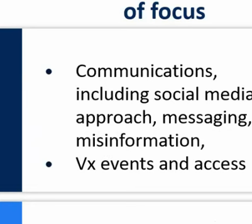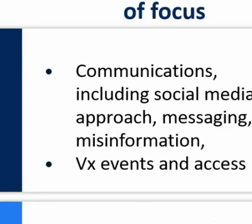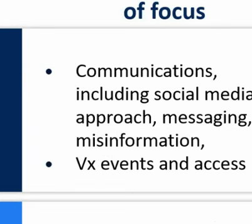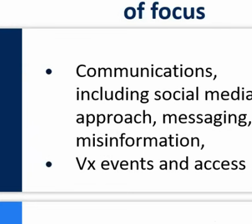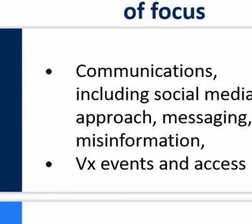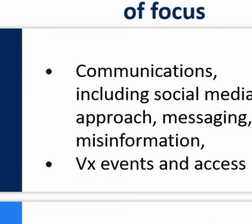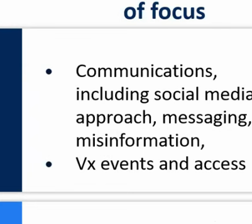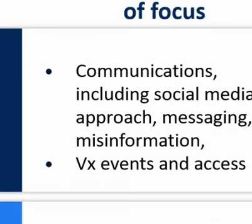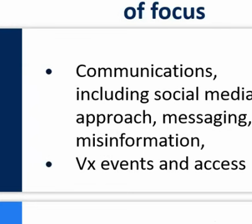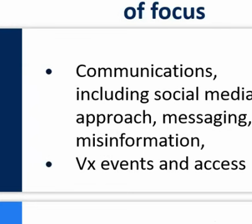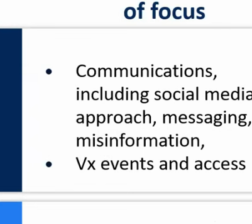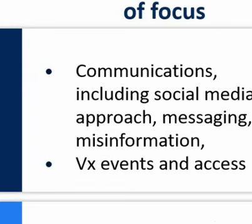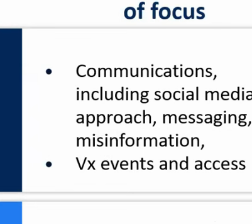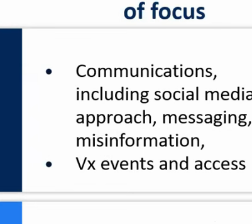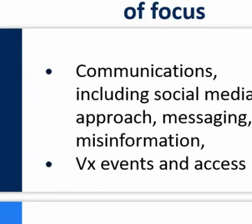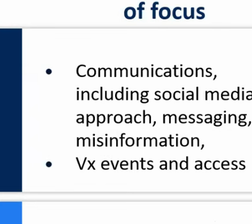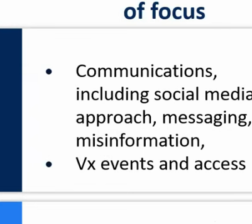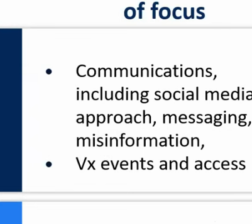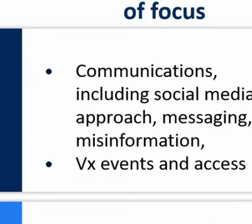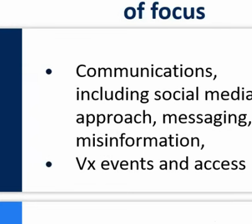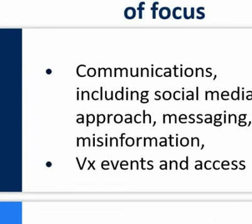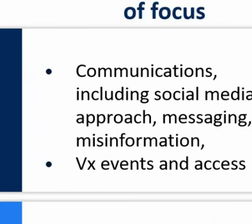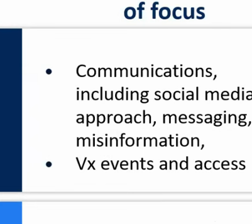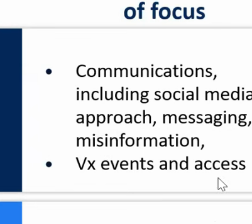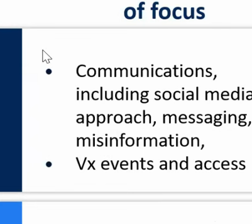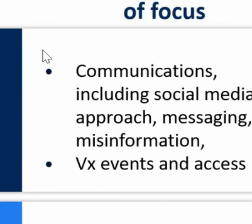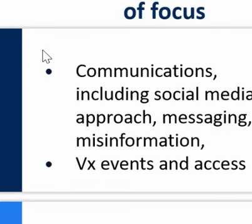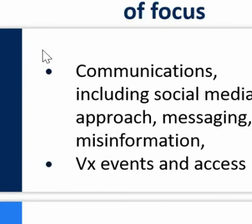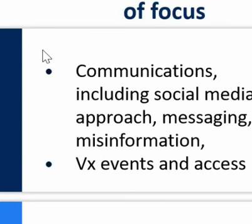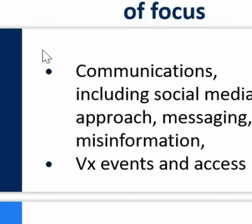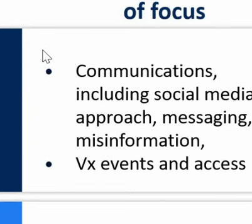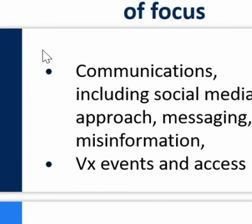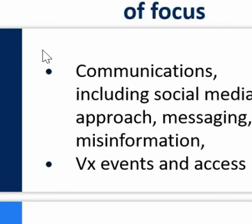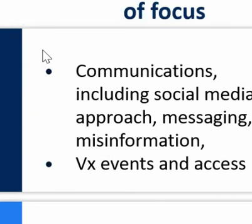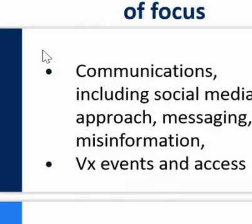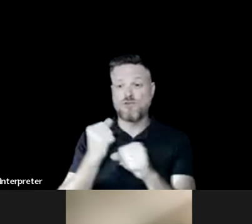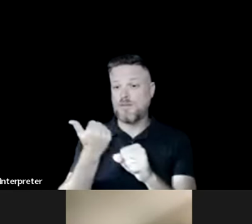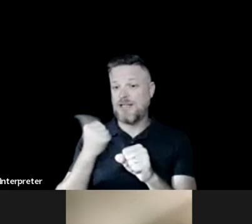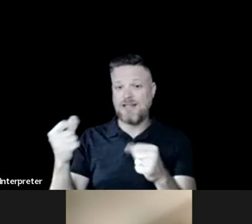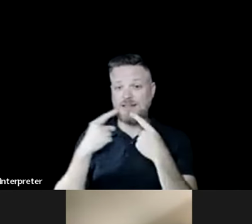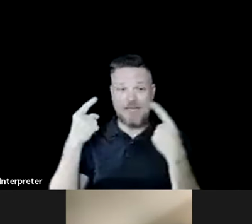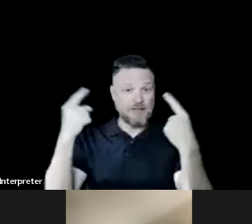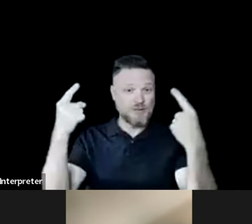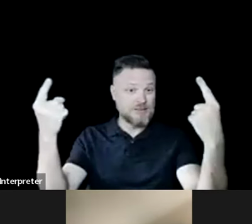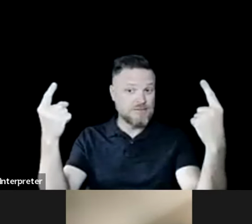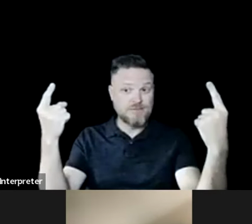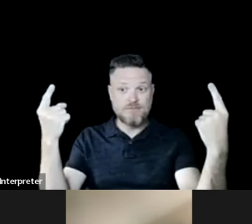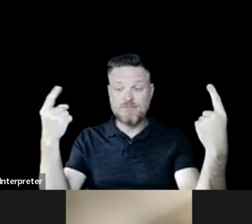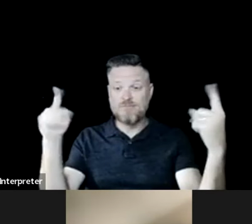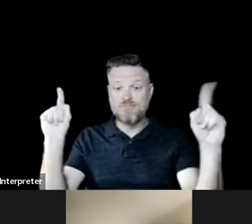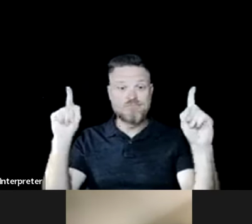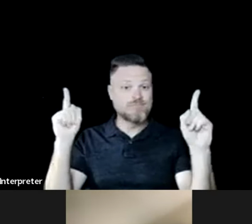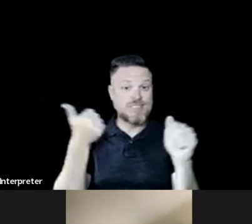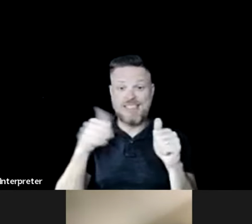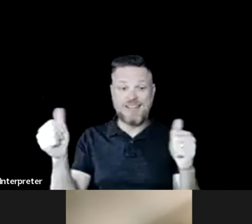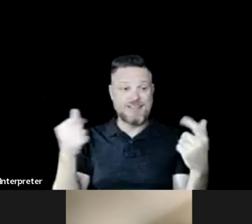is coming. If you could take down the slides. Is there anybody that wants to make any announcements about things that are coming